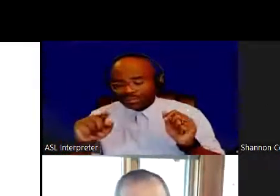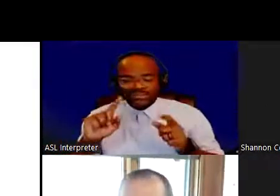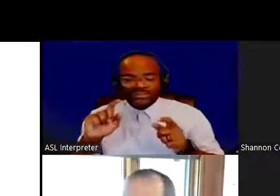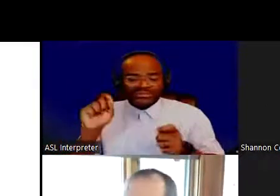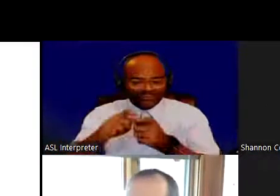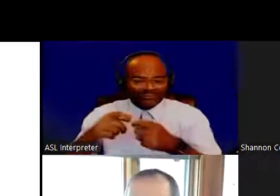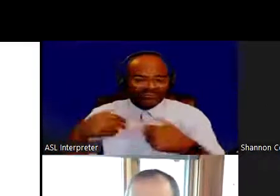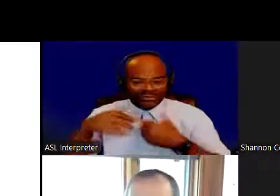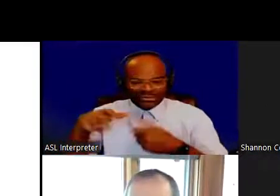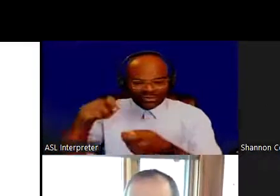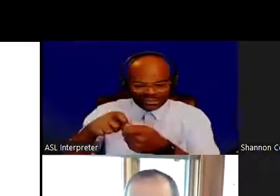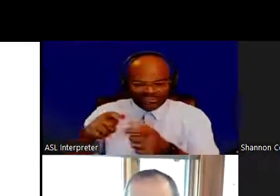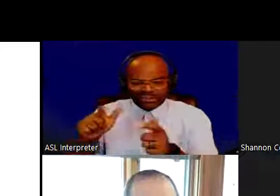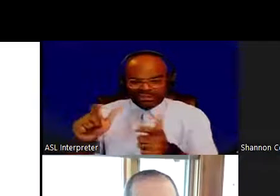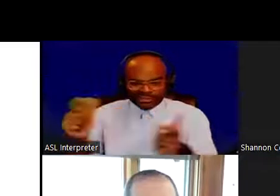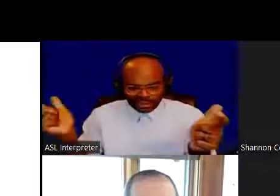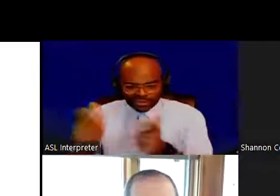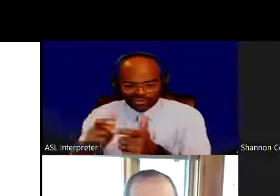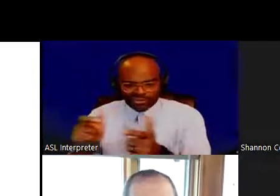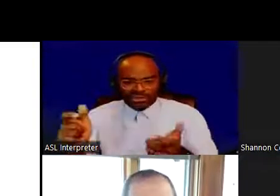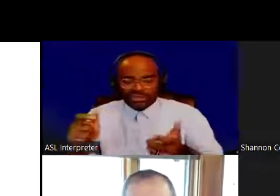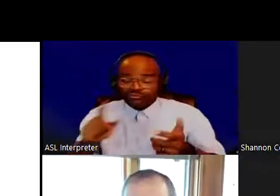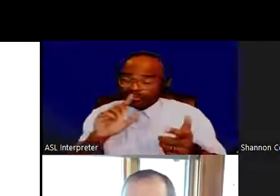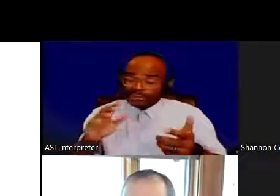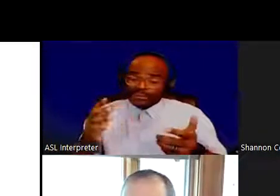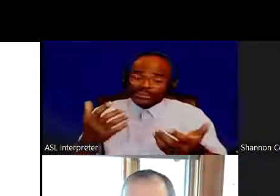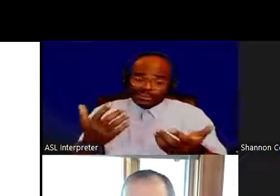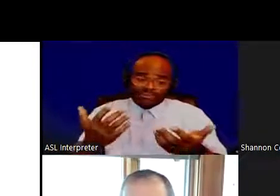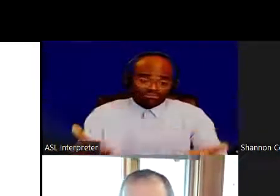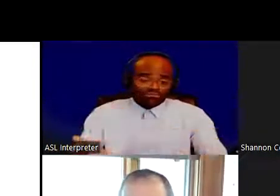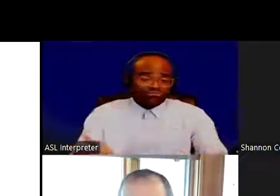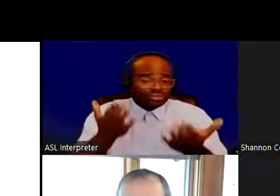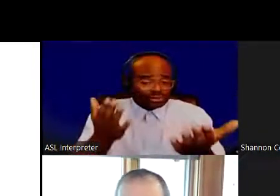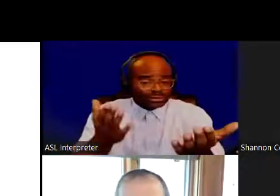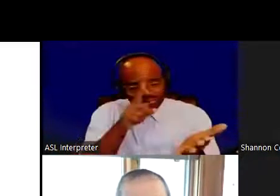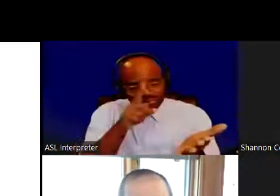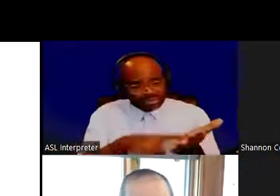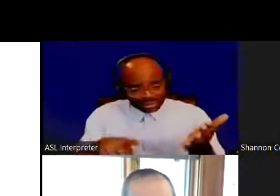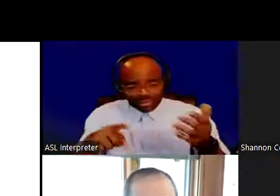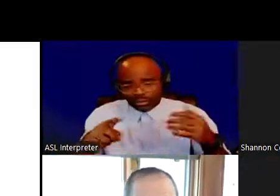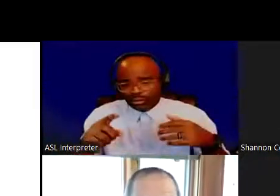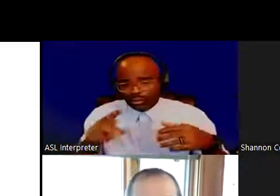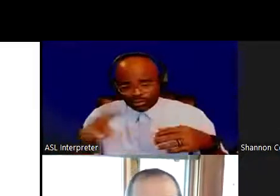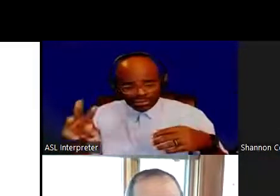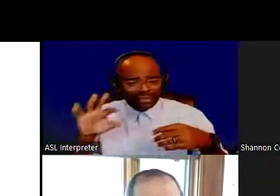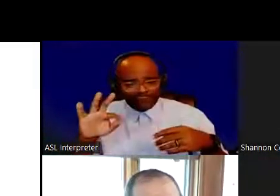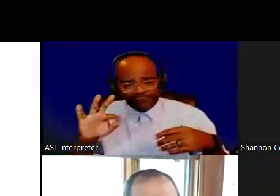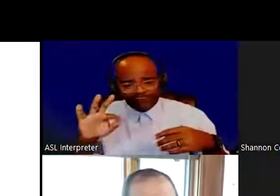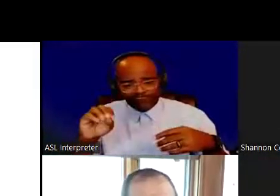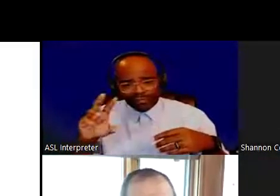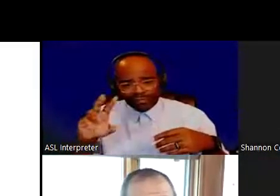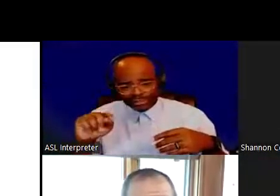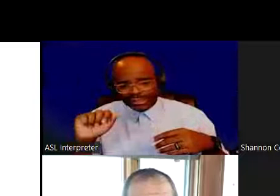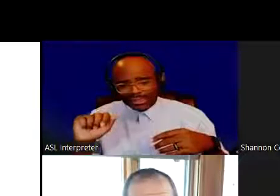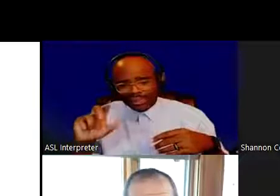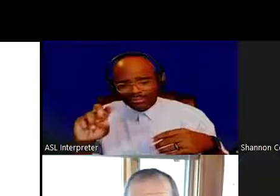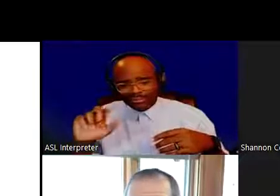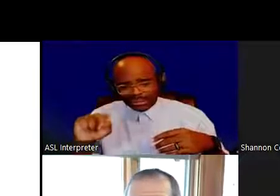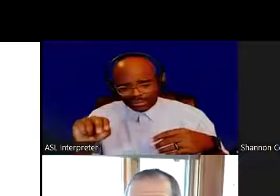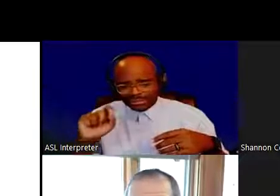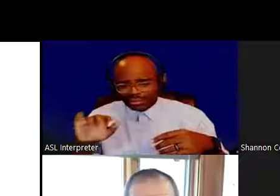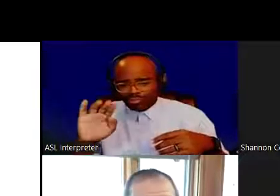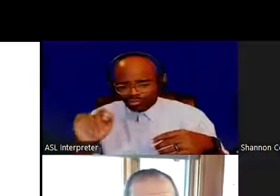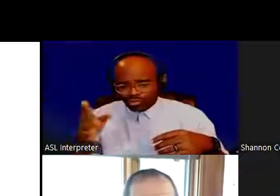scales. So I would invite any of you to check out our website, forestadaptation.org, www.wildlifeadaptation.org/demos to see examples of any of these case